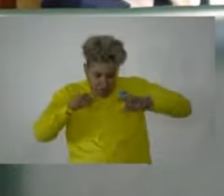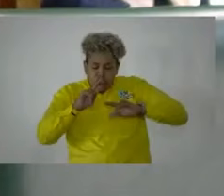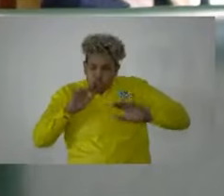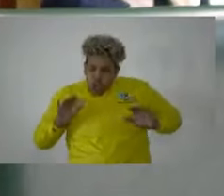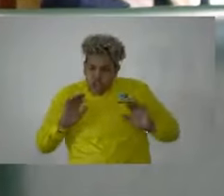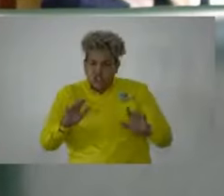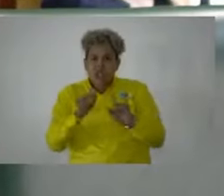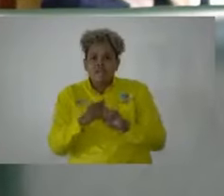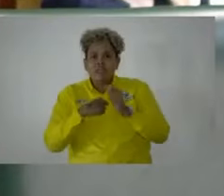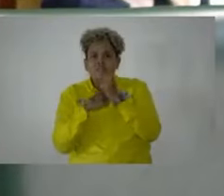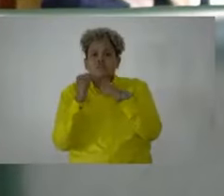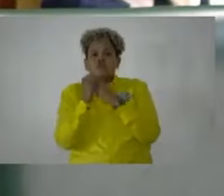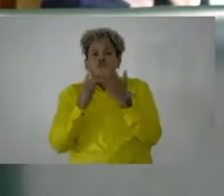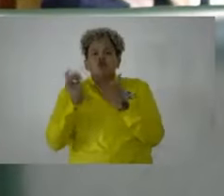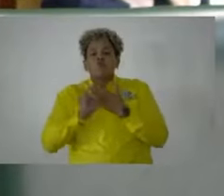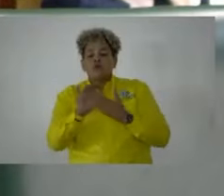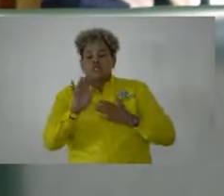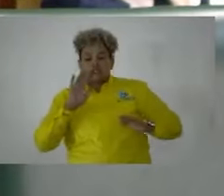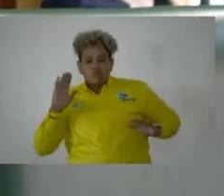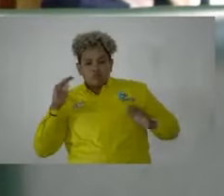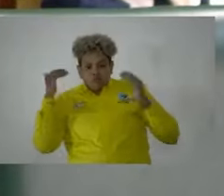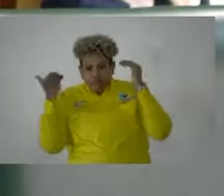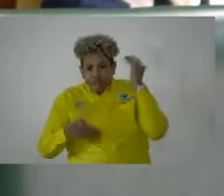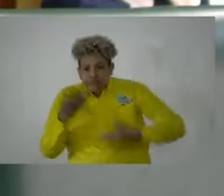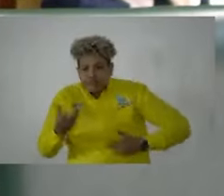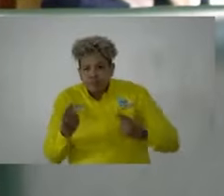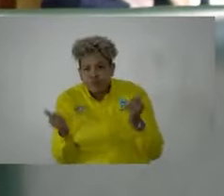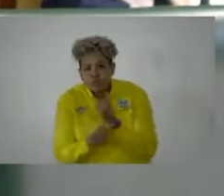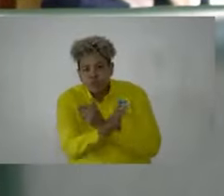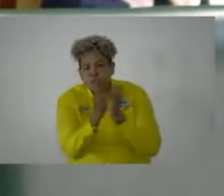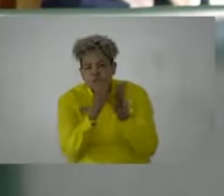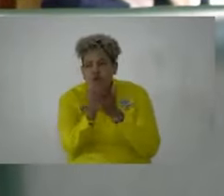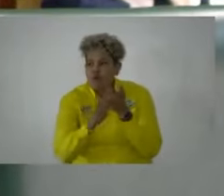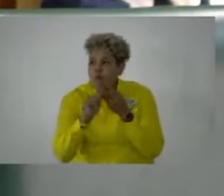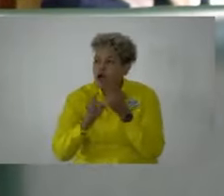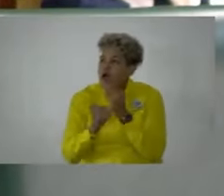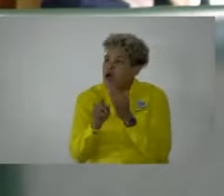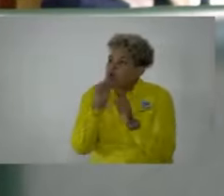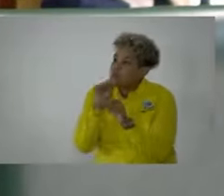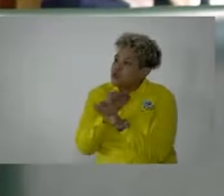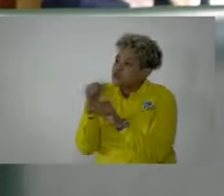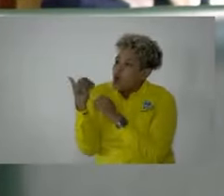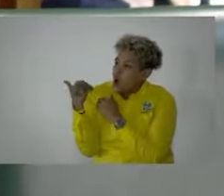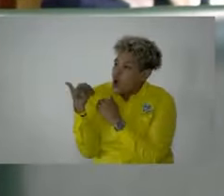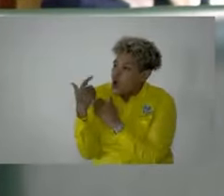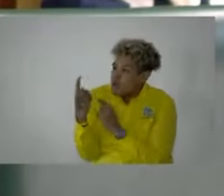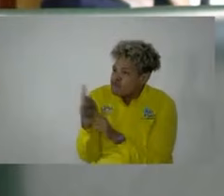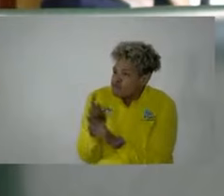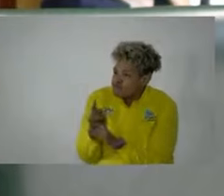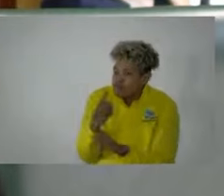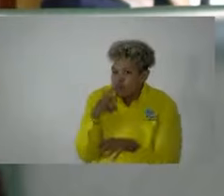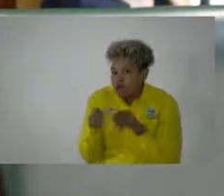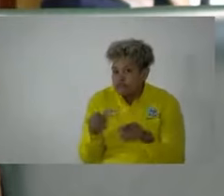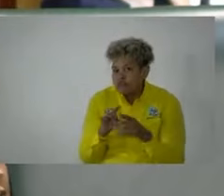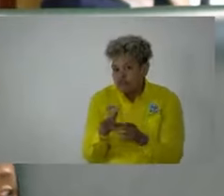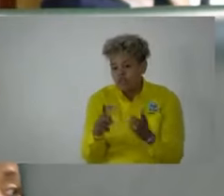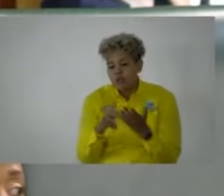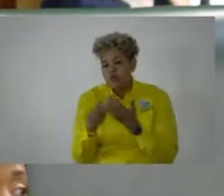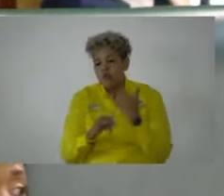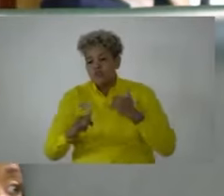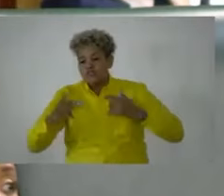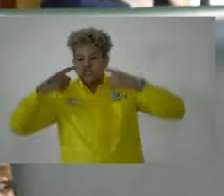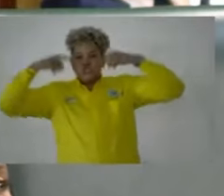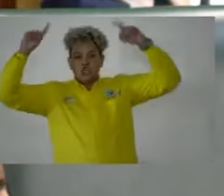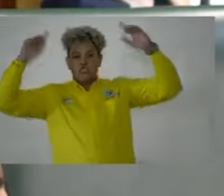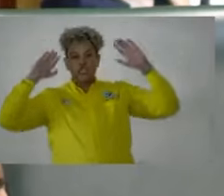drive the infrastructure projects executed under that program, and to ensure proper accountability for the expenditure under the program, which was a great